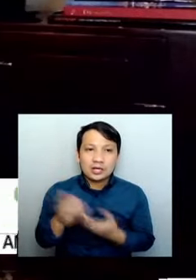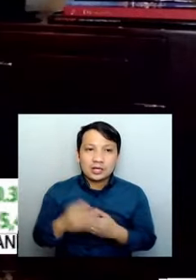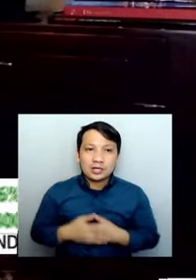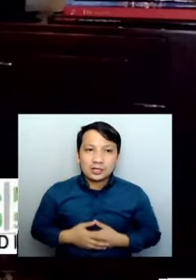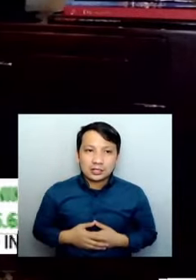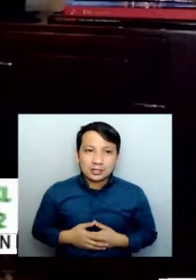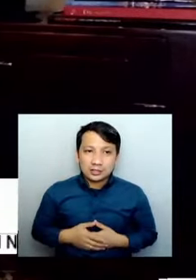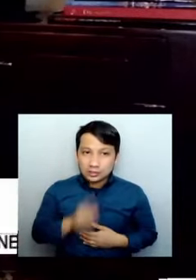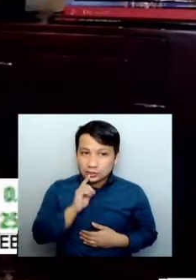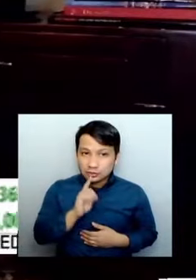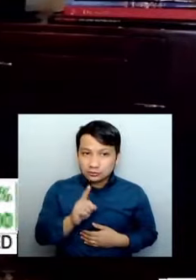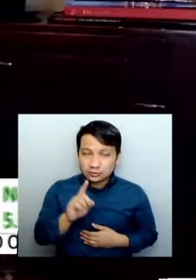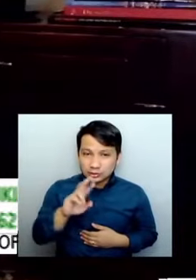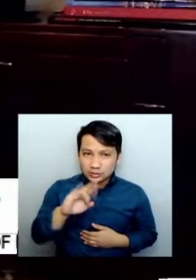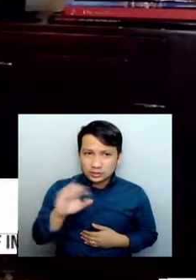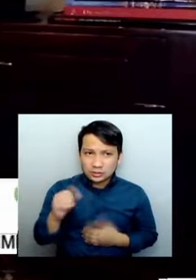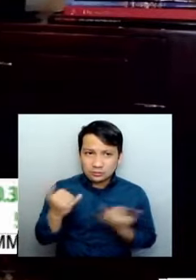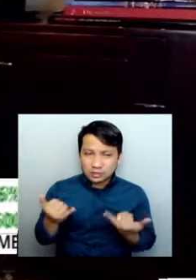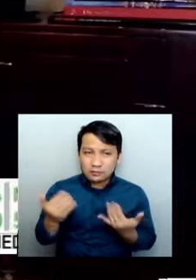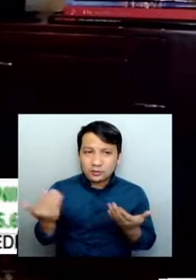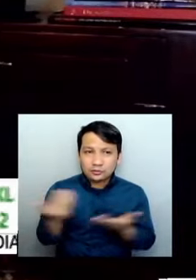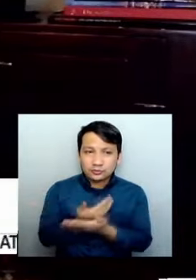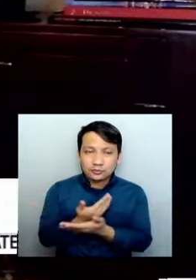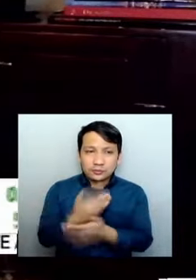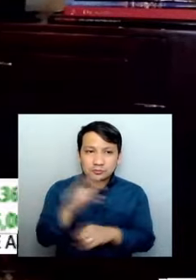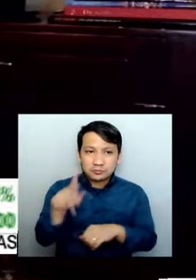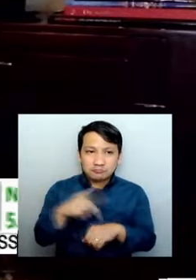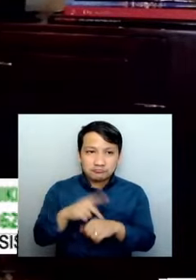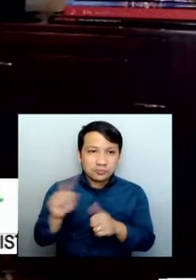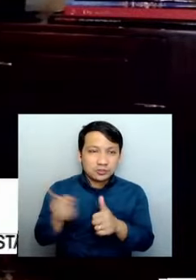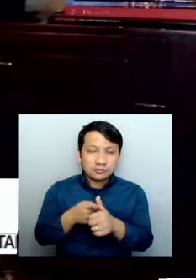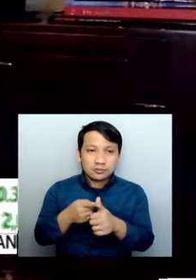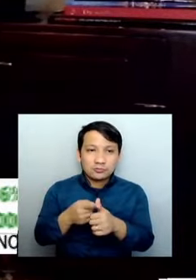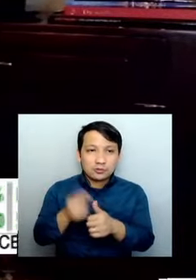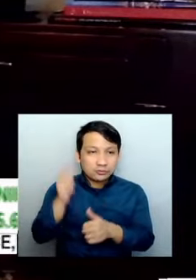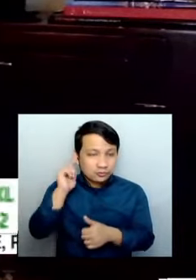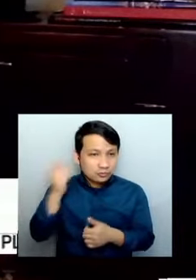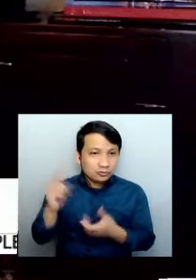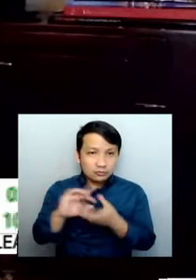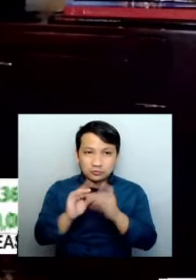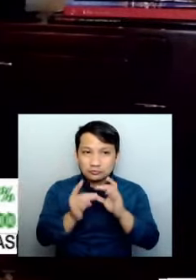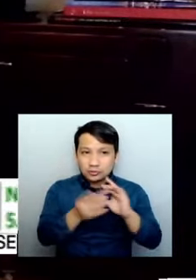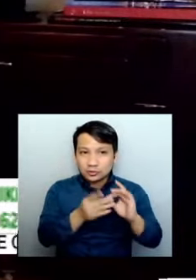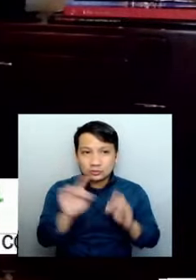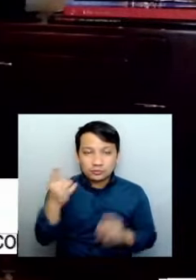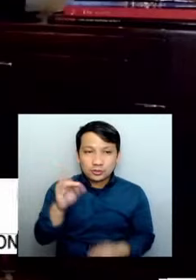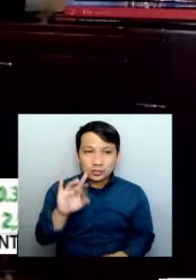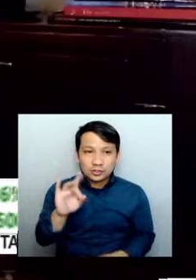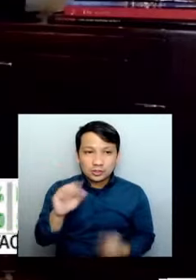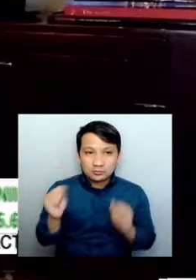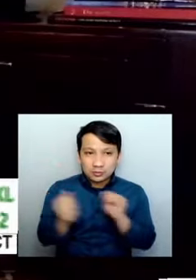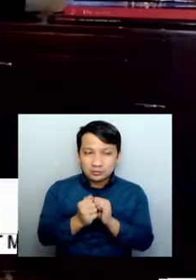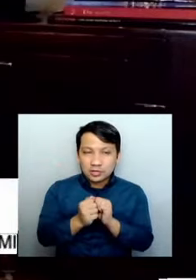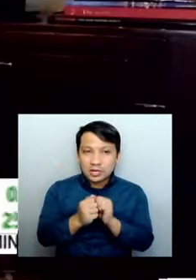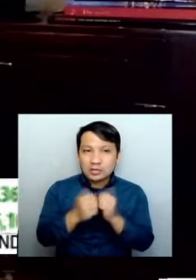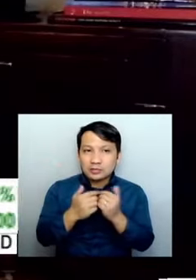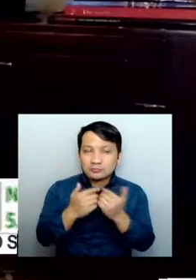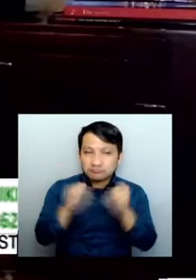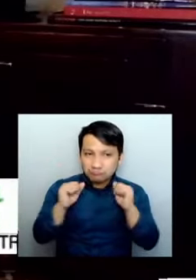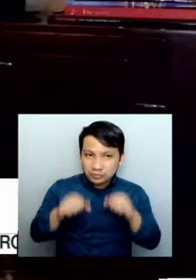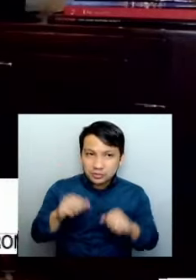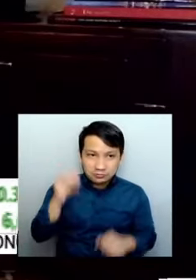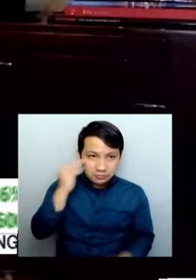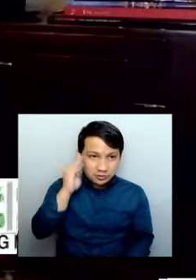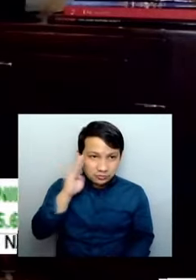Rio Games. She'll get another crack at the Philippines' first ever Olympic gold, along with 18 other Filipino athletes. Migs